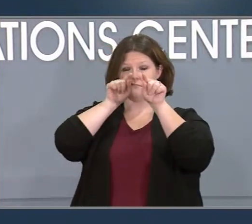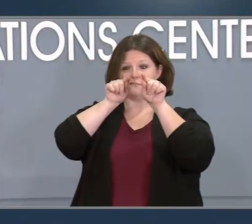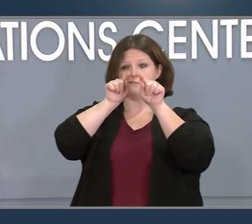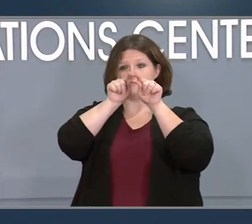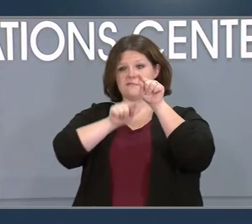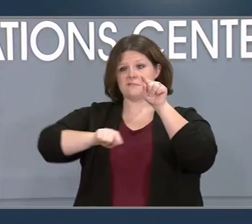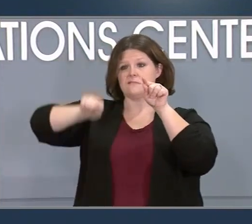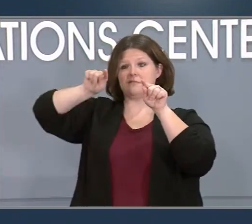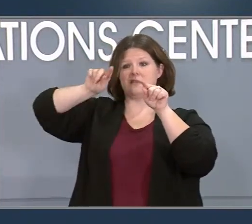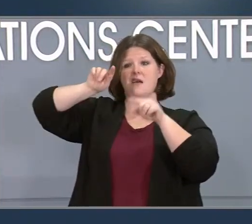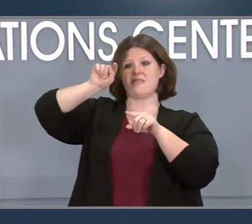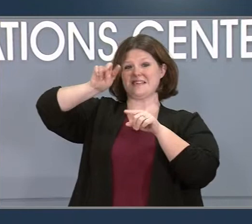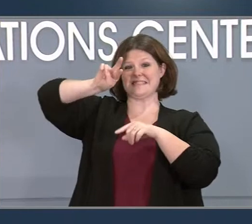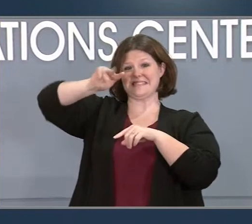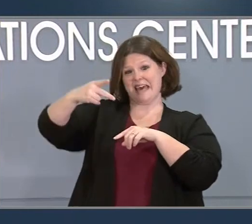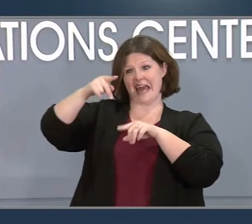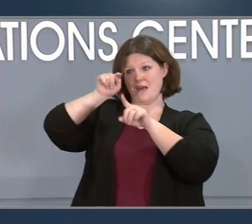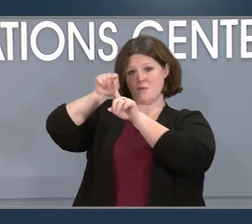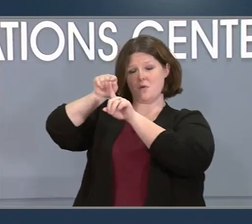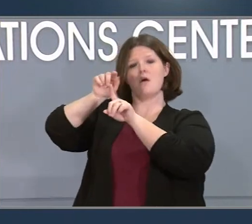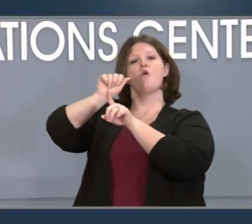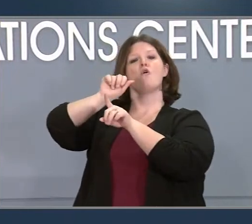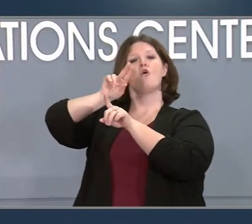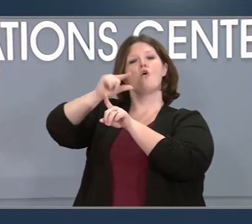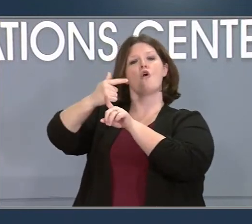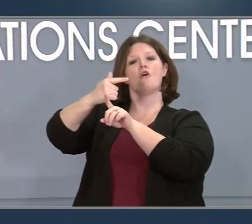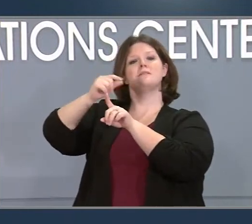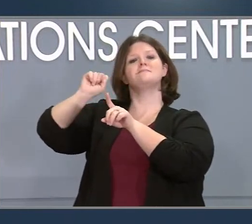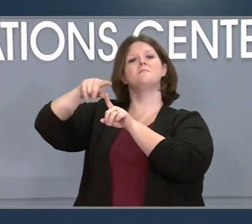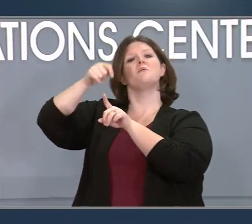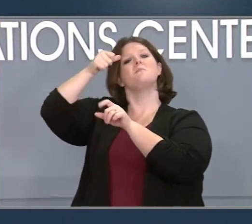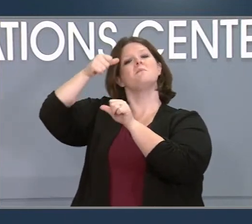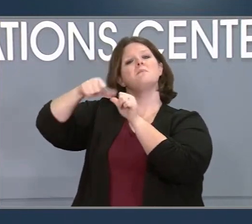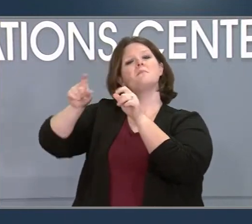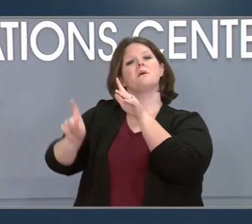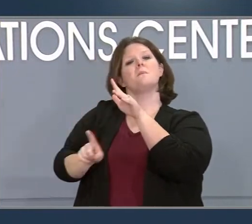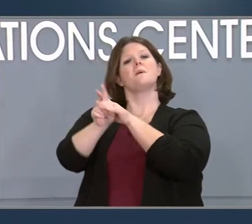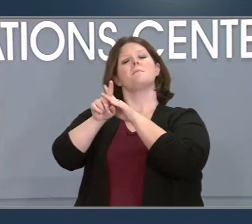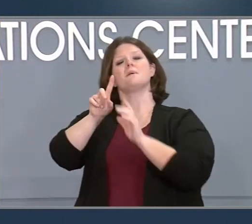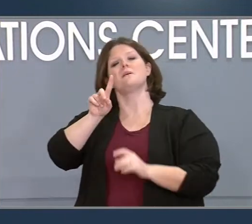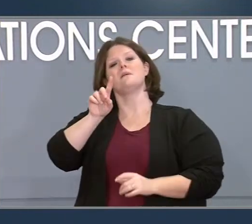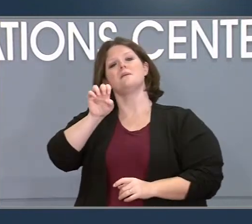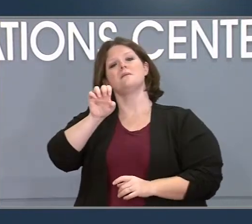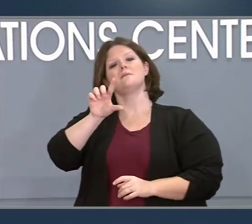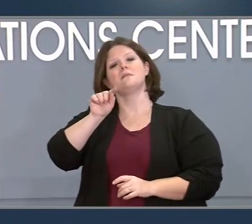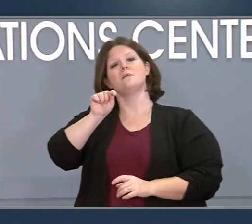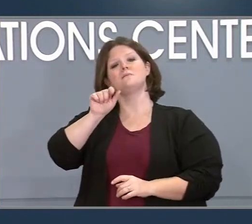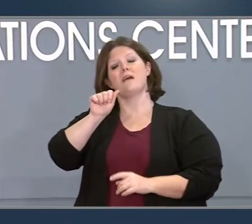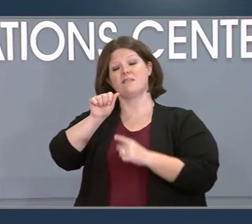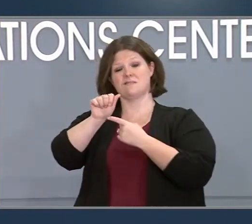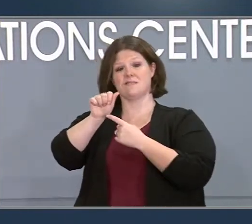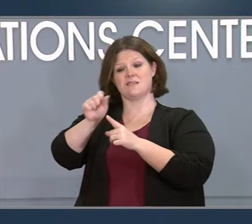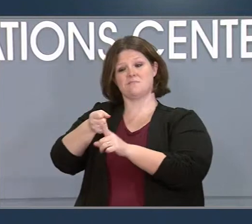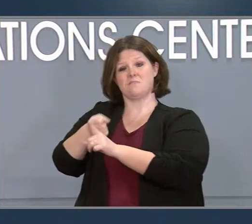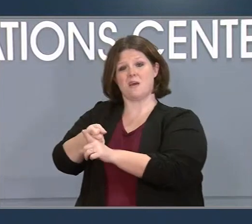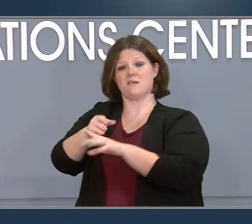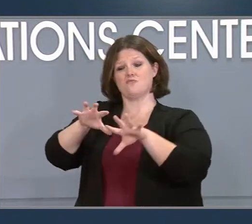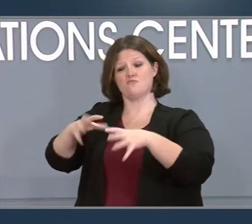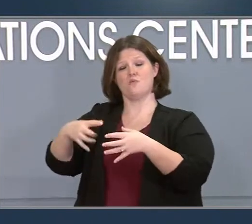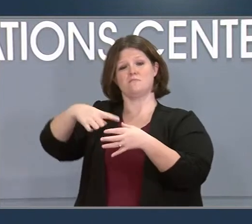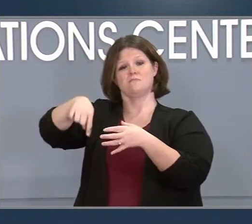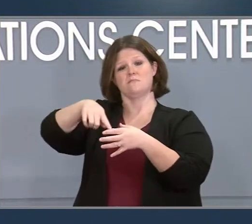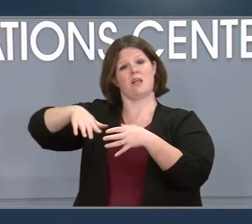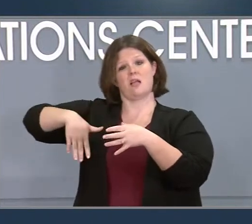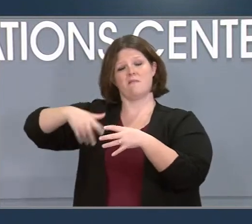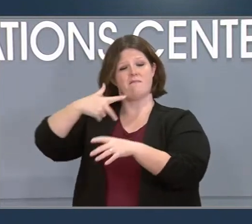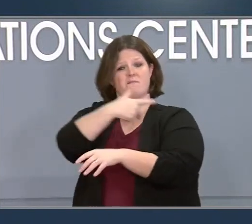August and September and was a result of the Delta variant and had the greatest impact on people who were not vaccinated. Let's zoom